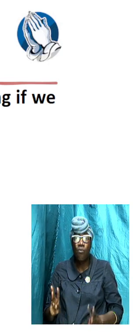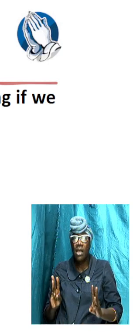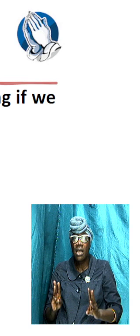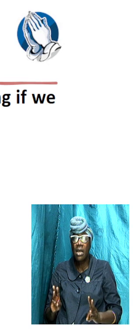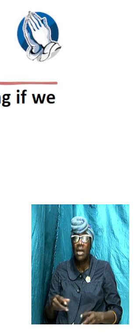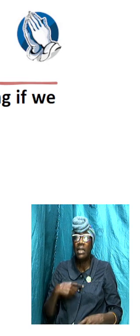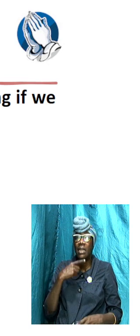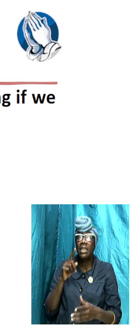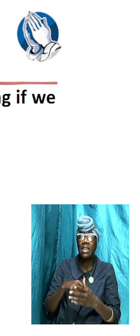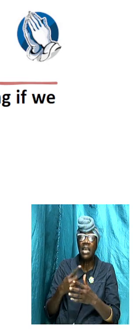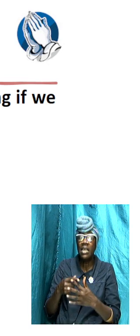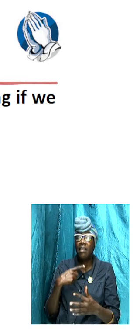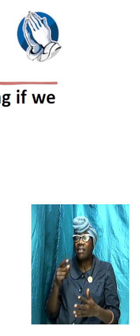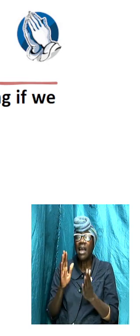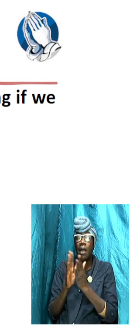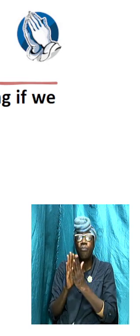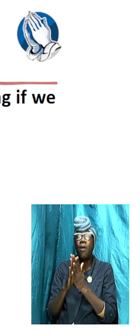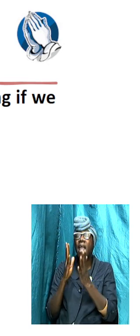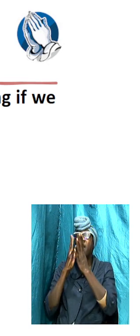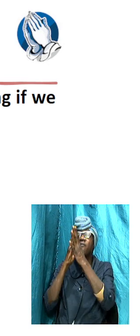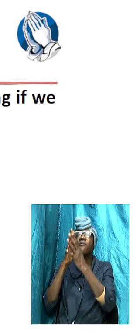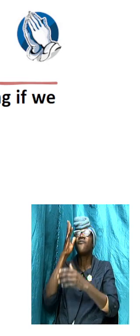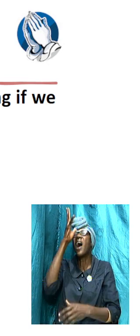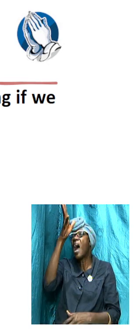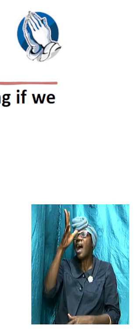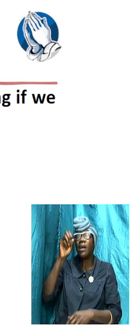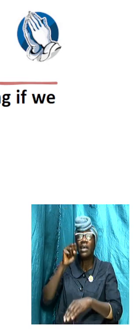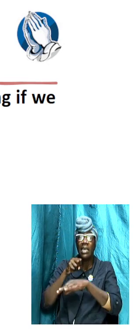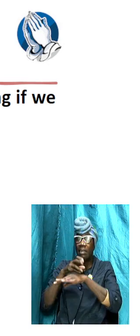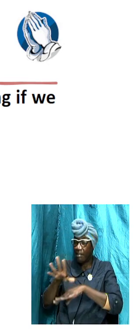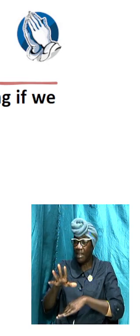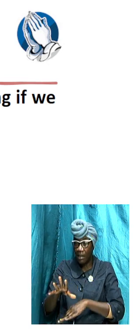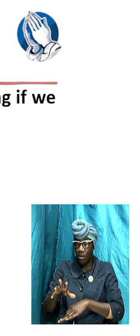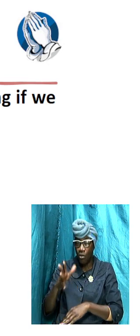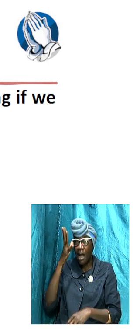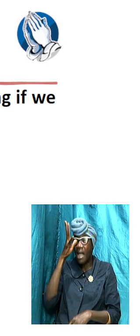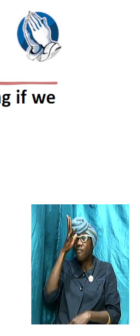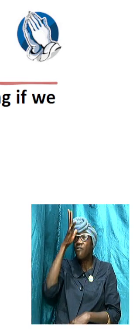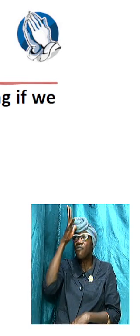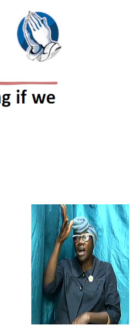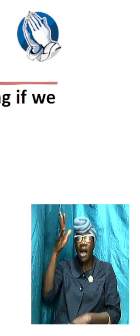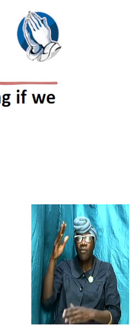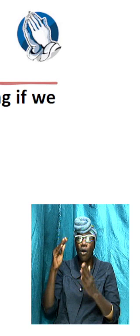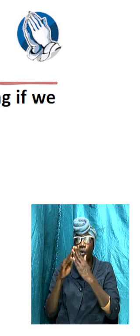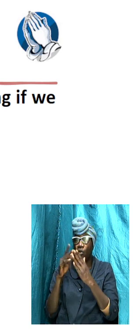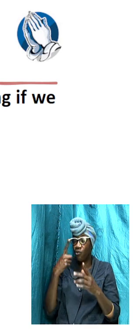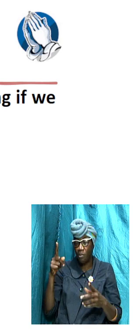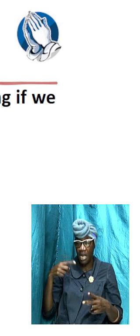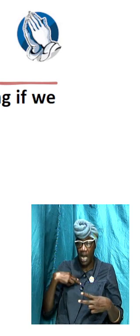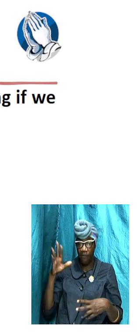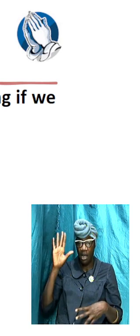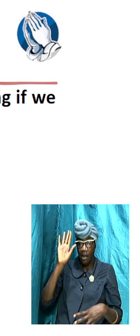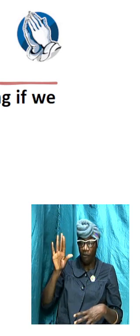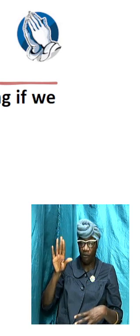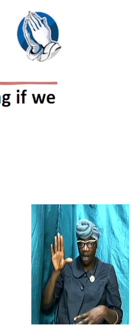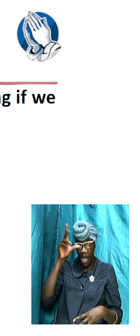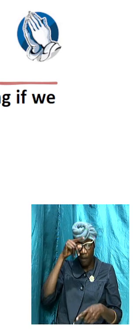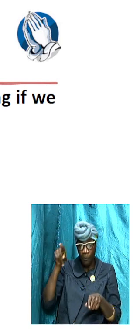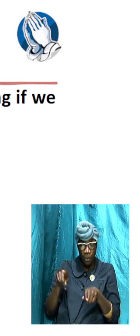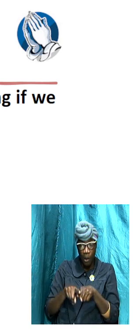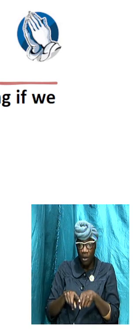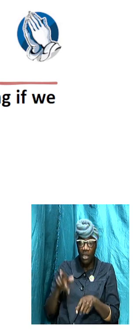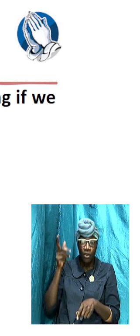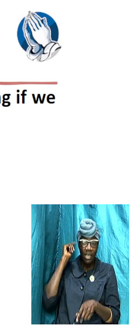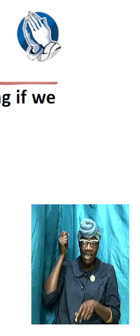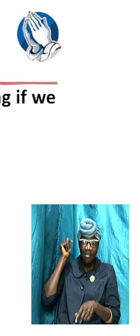thee, therefore, Father, thou wouldest send him to my father's house. For I have five brethren, that he may testify